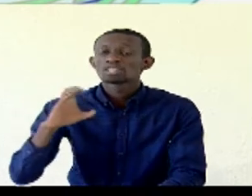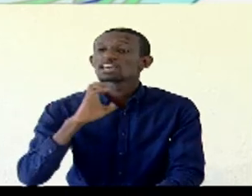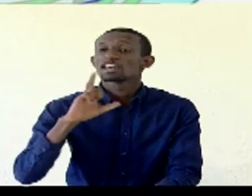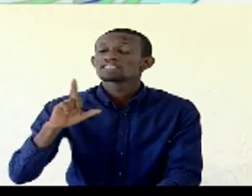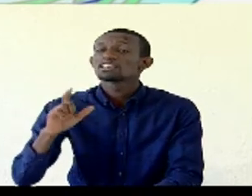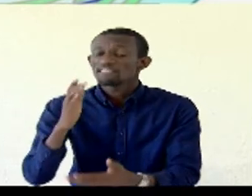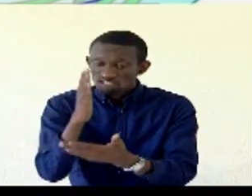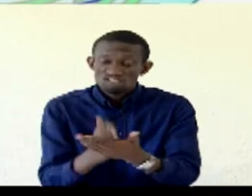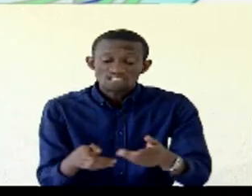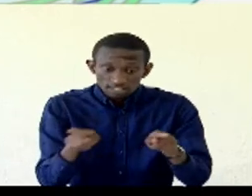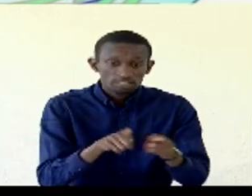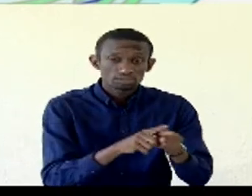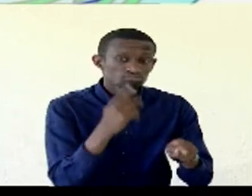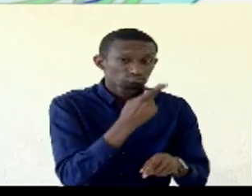share?